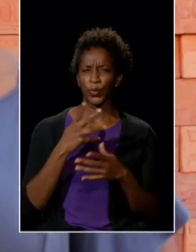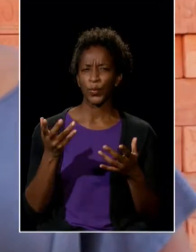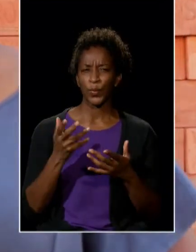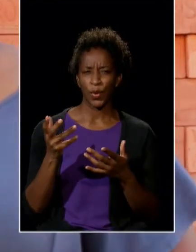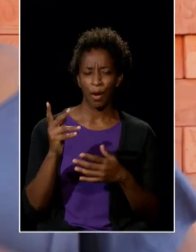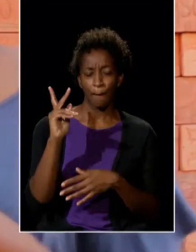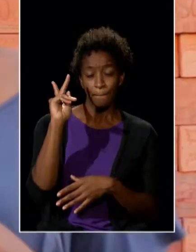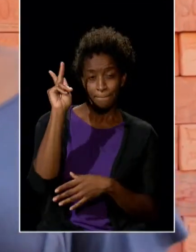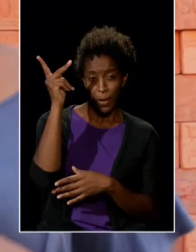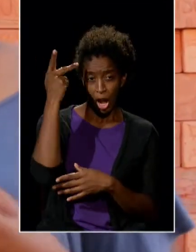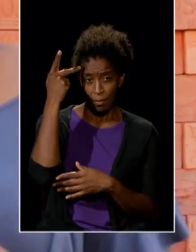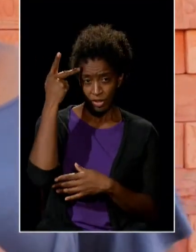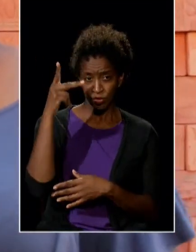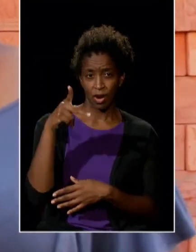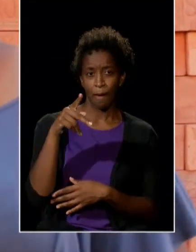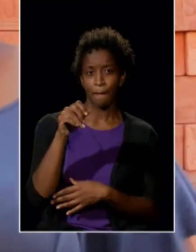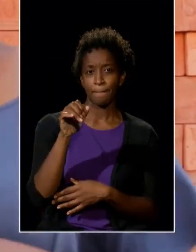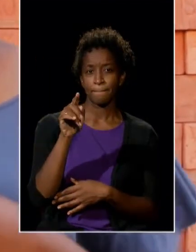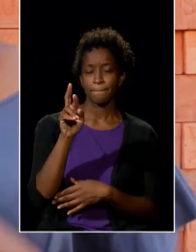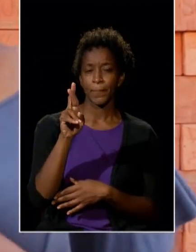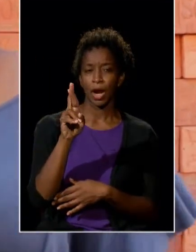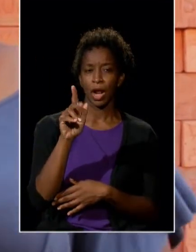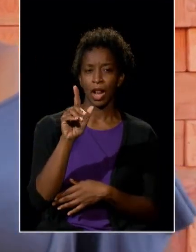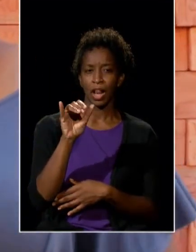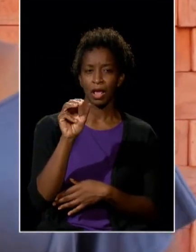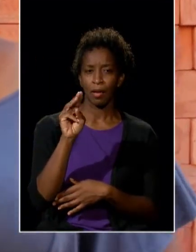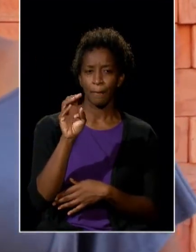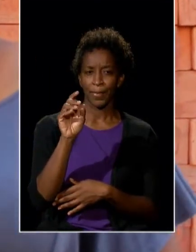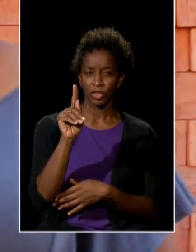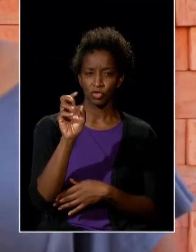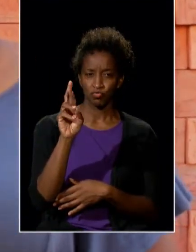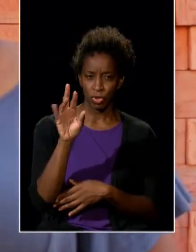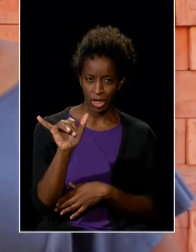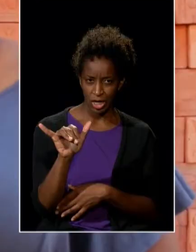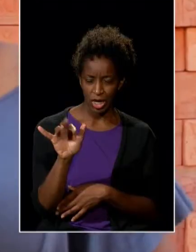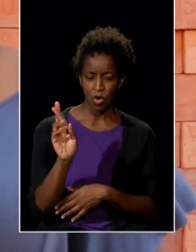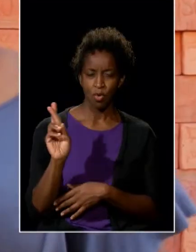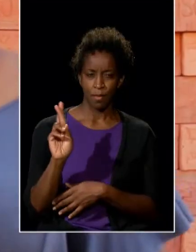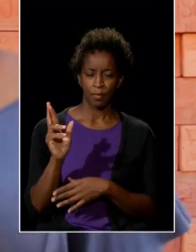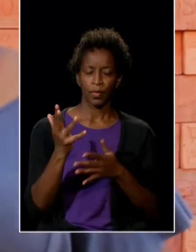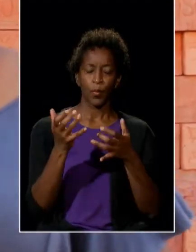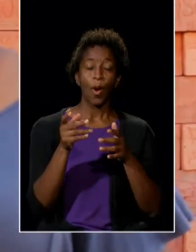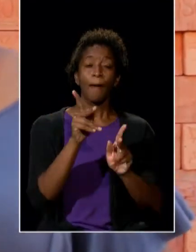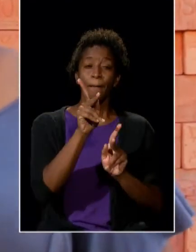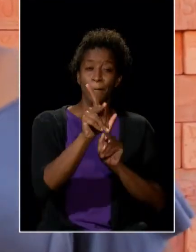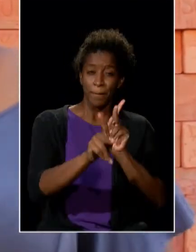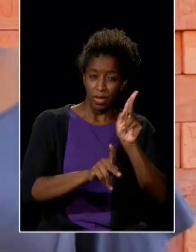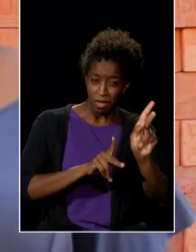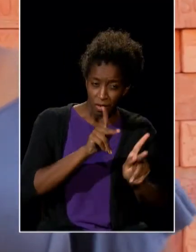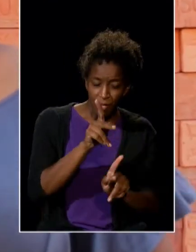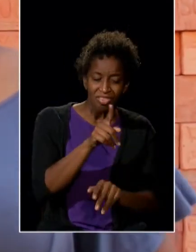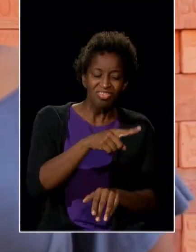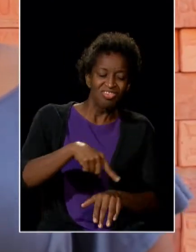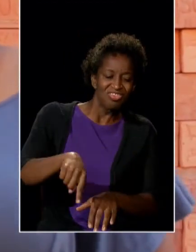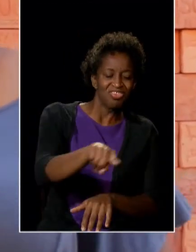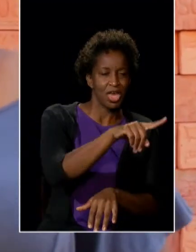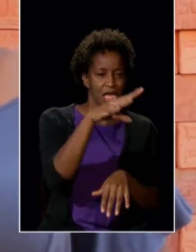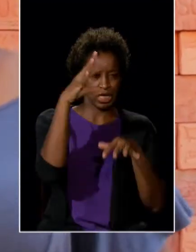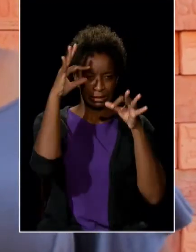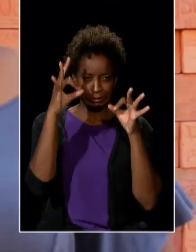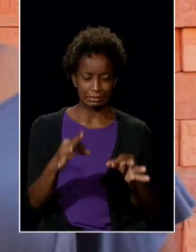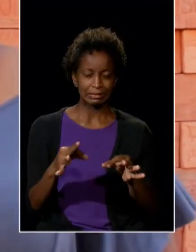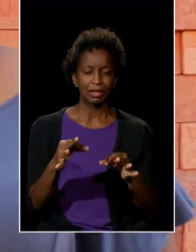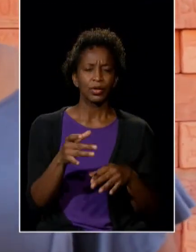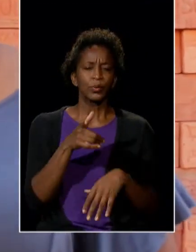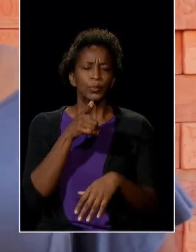a vote, have a say in who becomes president, put the power back into the people's hands, because I think at the end of the day, that